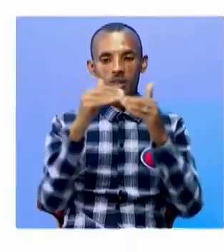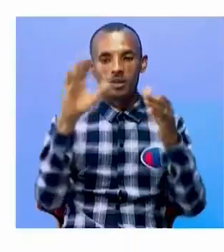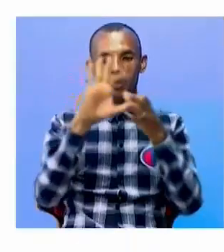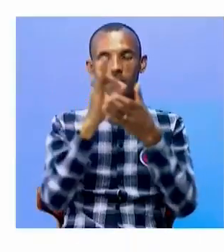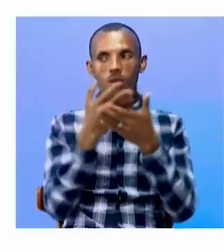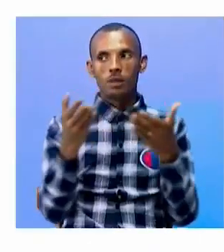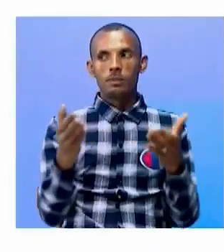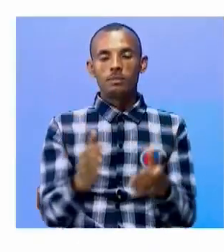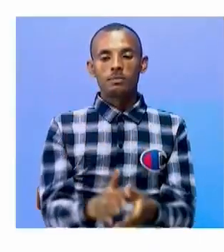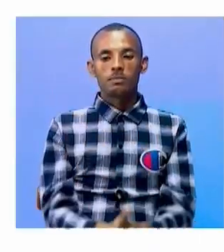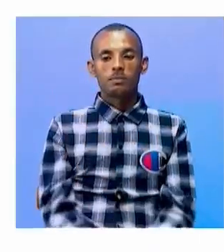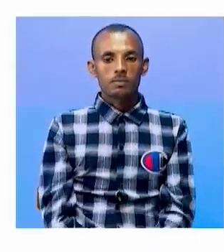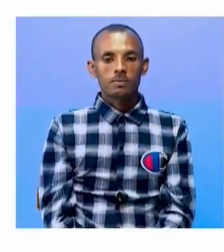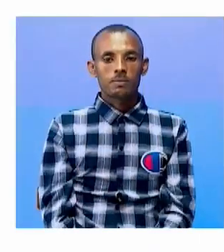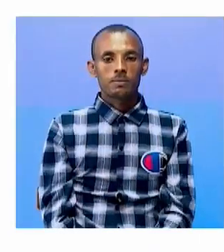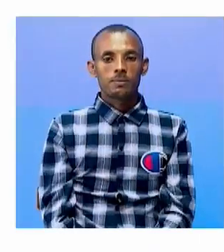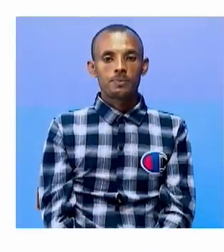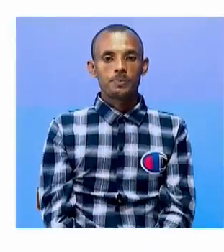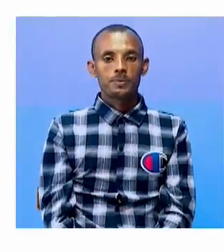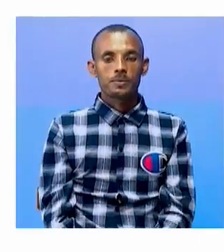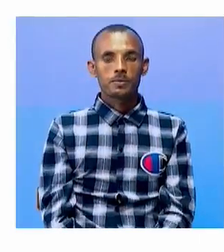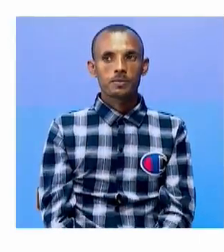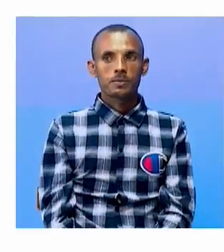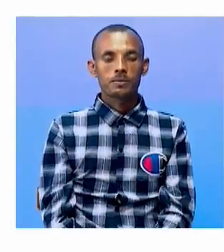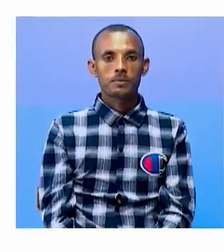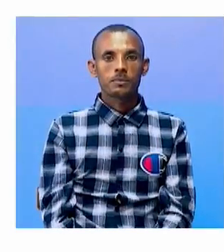Solving linear equations.